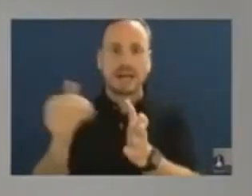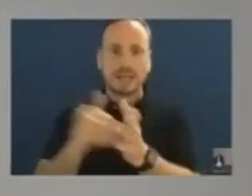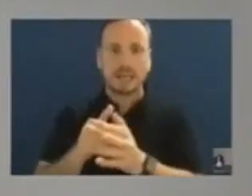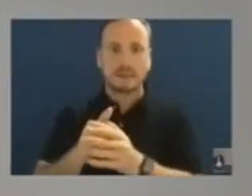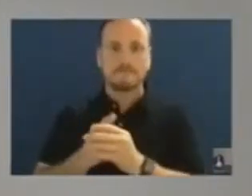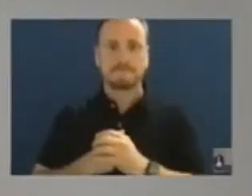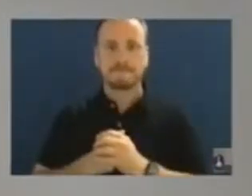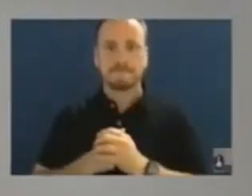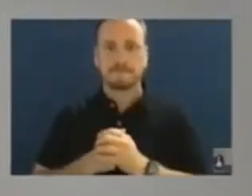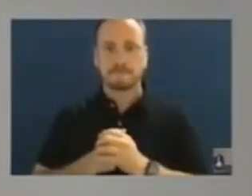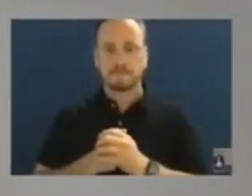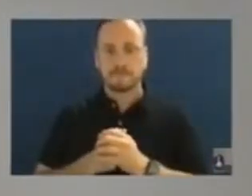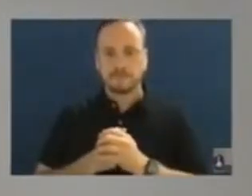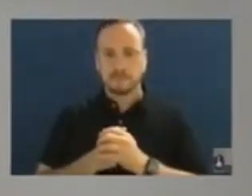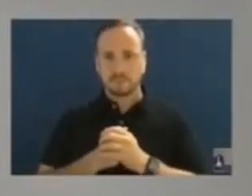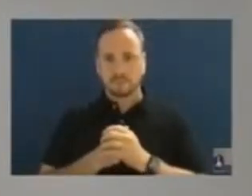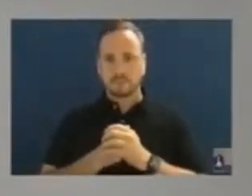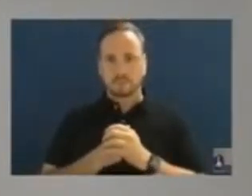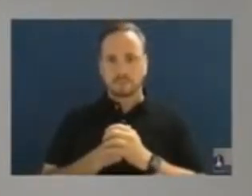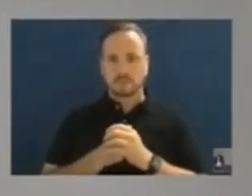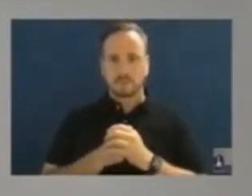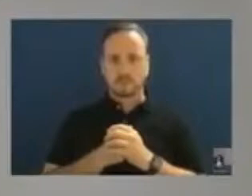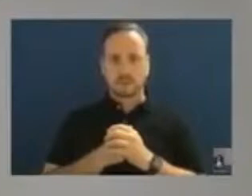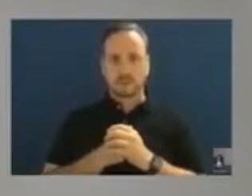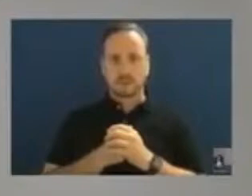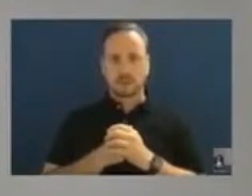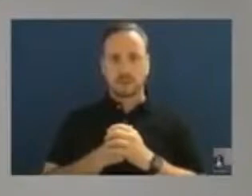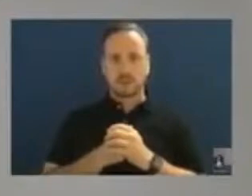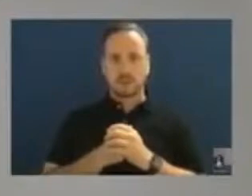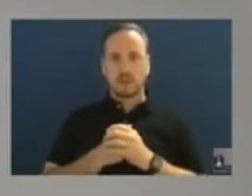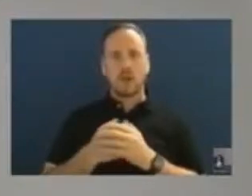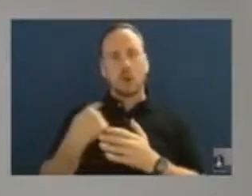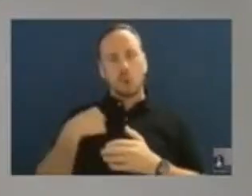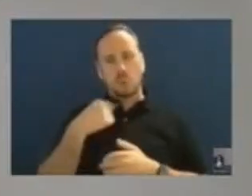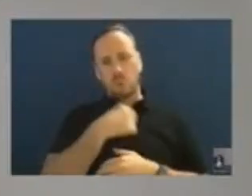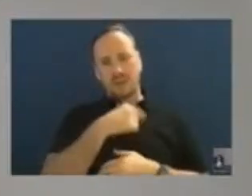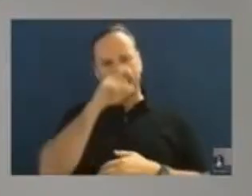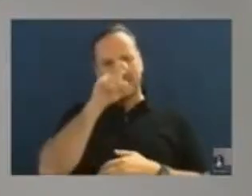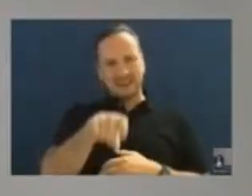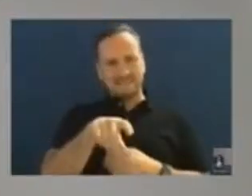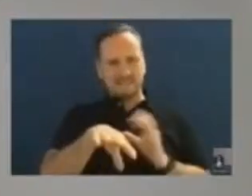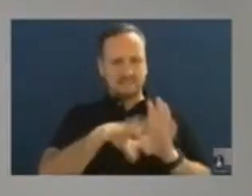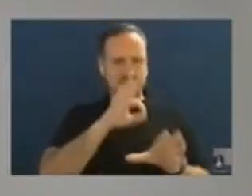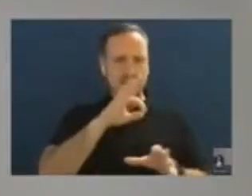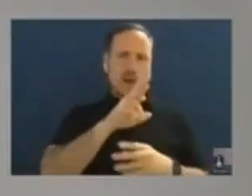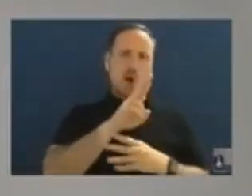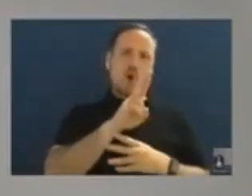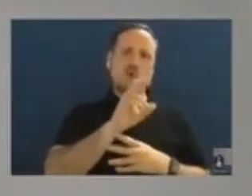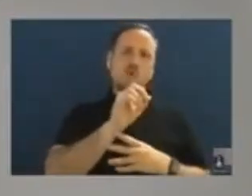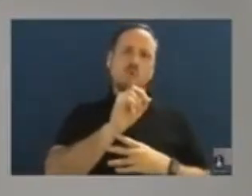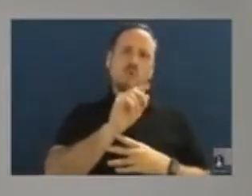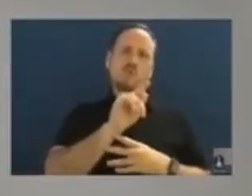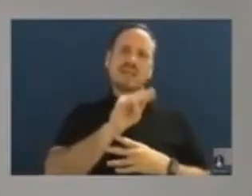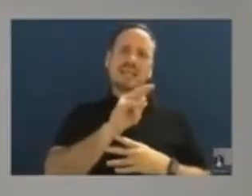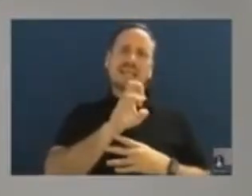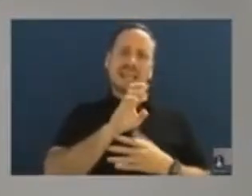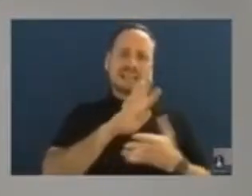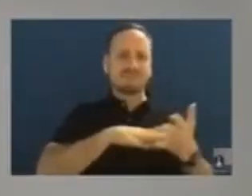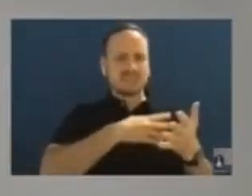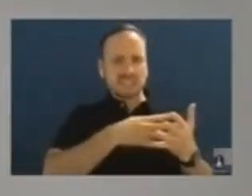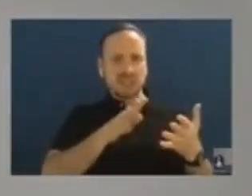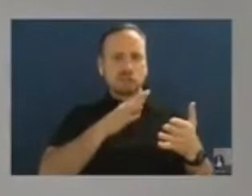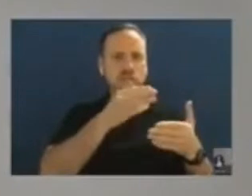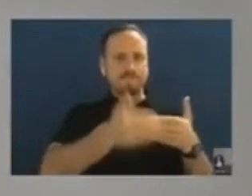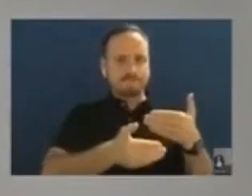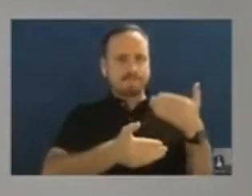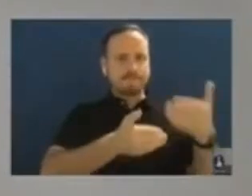get into a routine of how we do these things, and that takes time. I've watched as schools